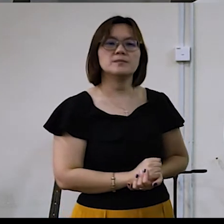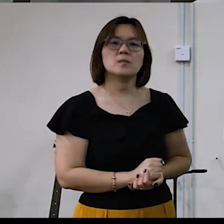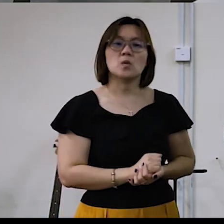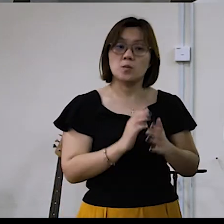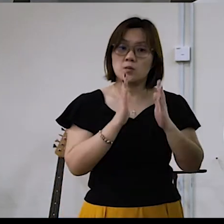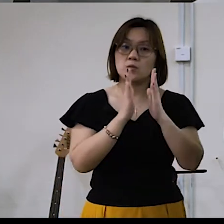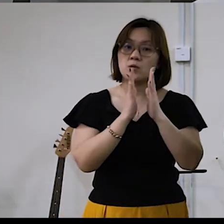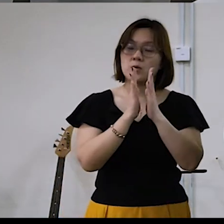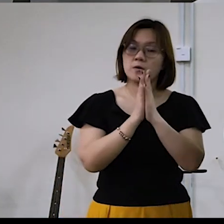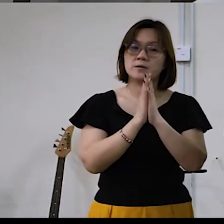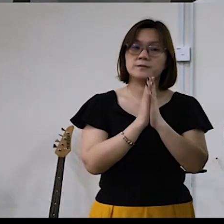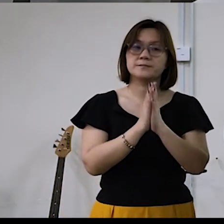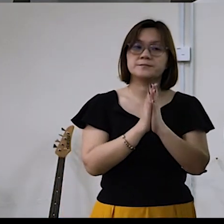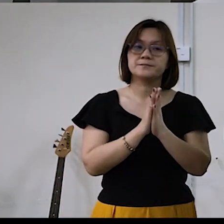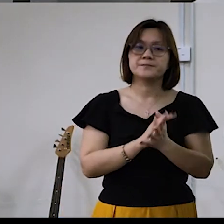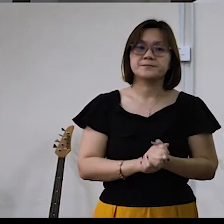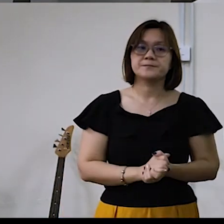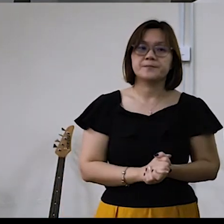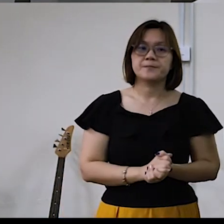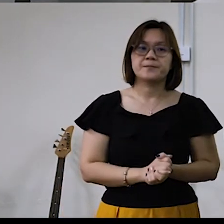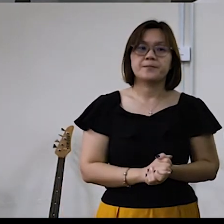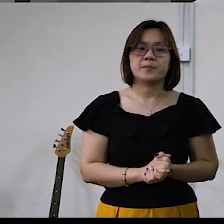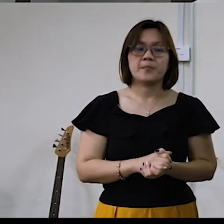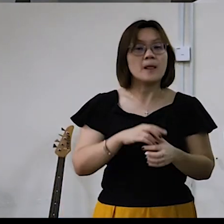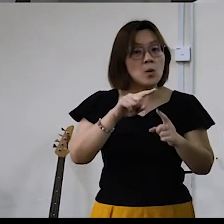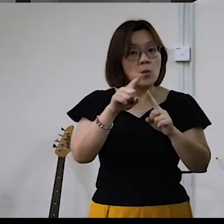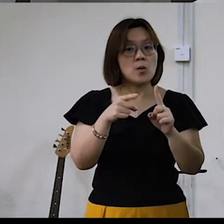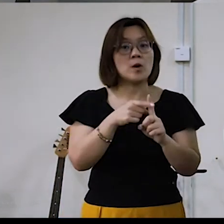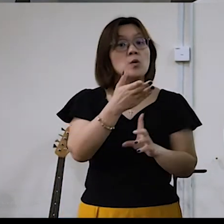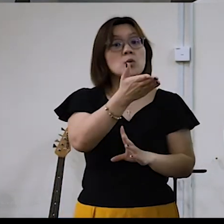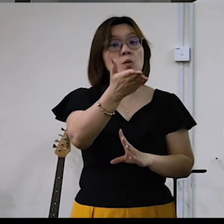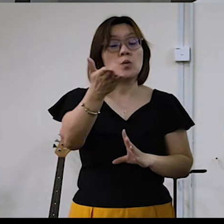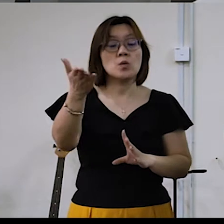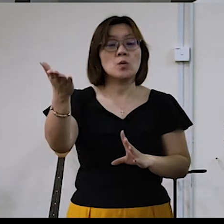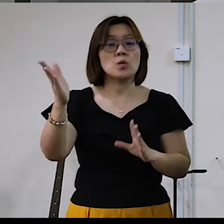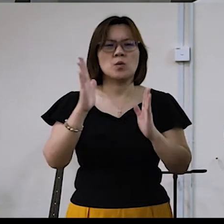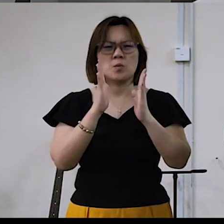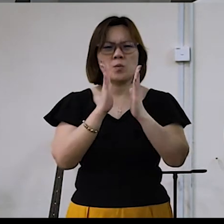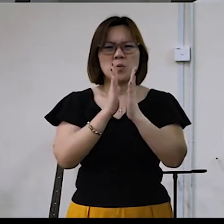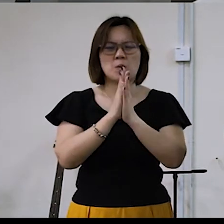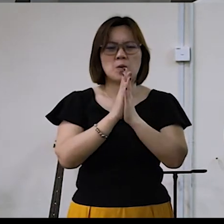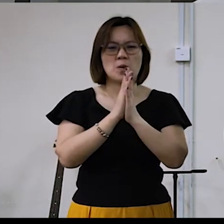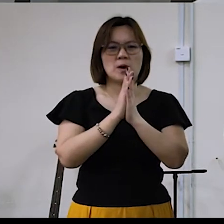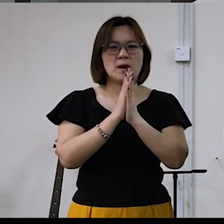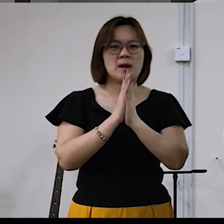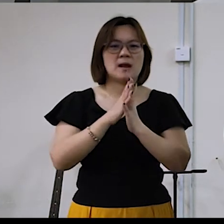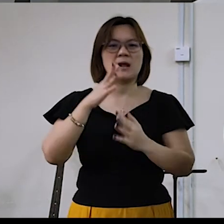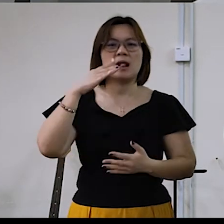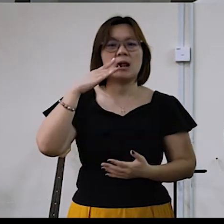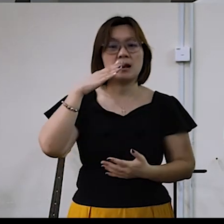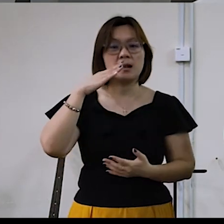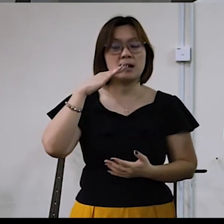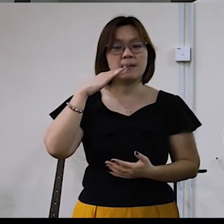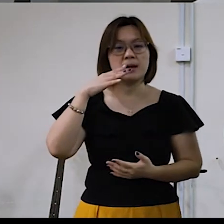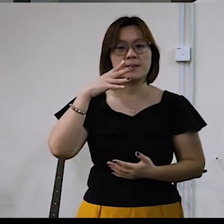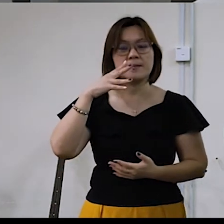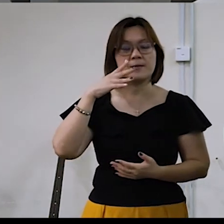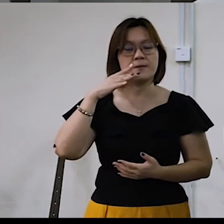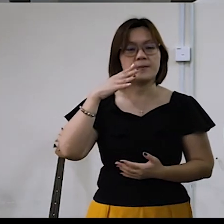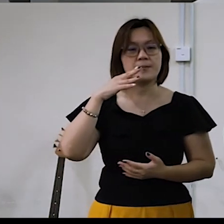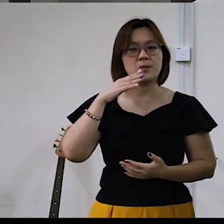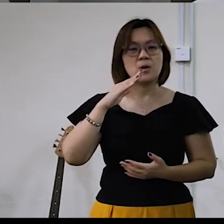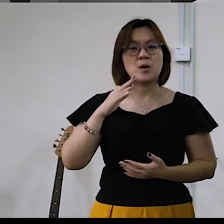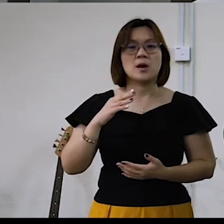The Bible says when you pray in tongues, this one is surrendered to the Holy Spirit. I don't think like speak in